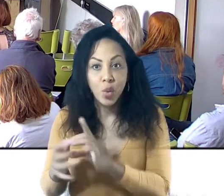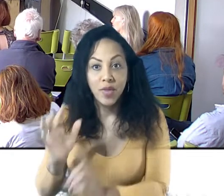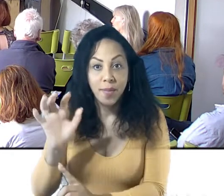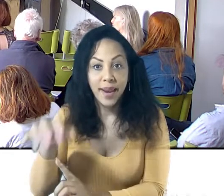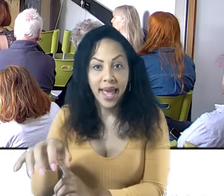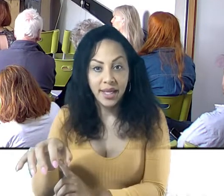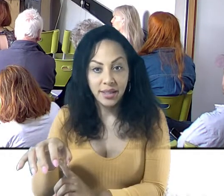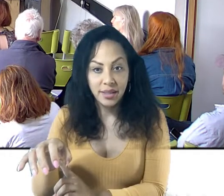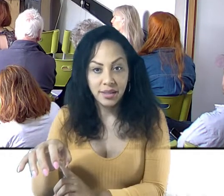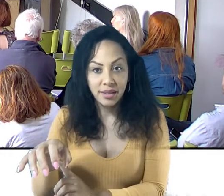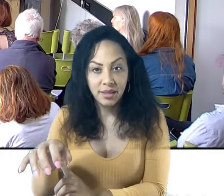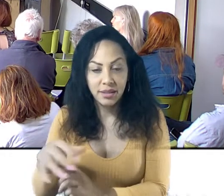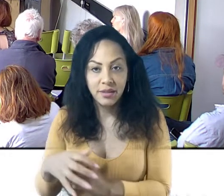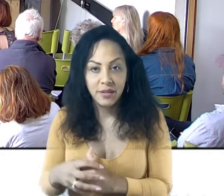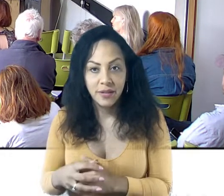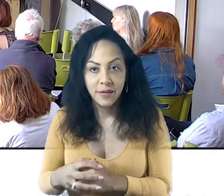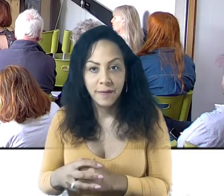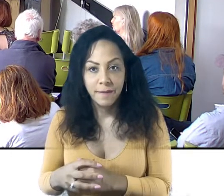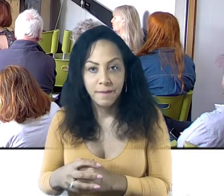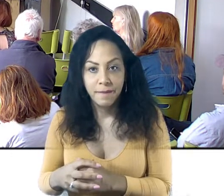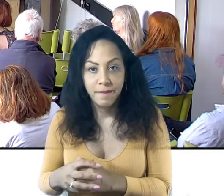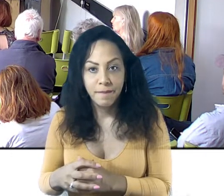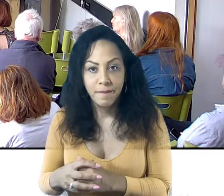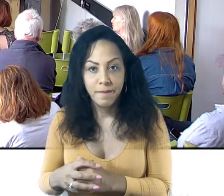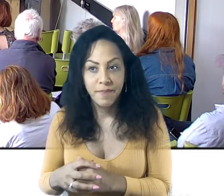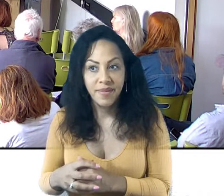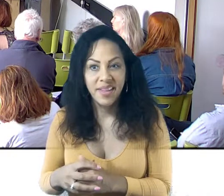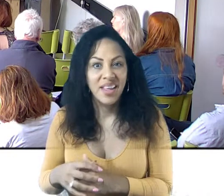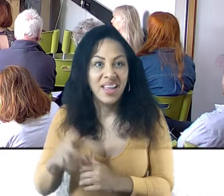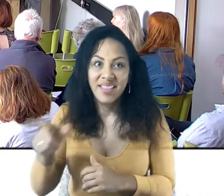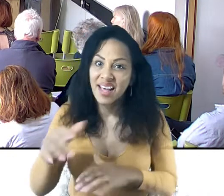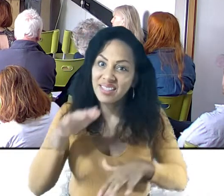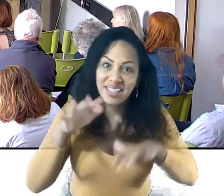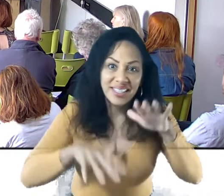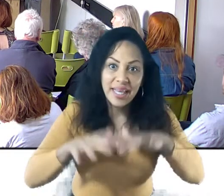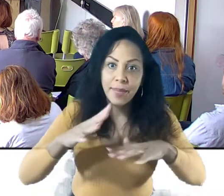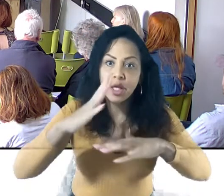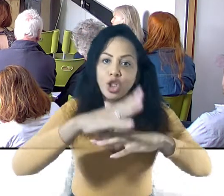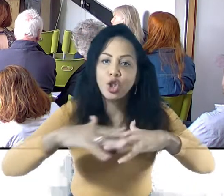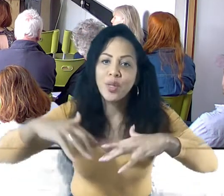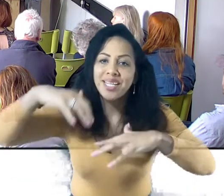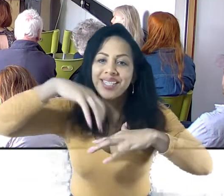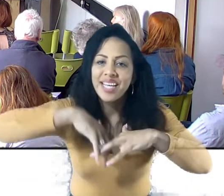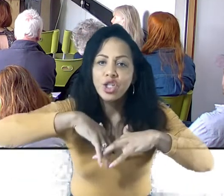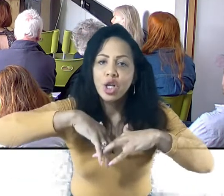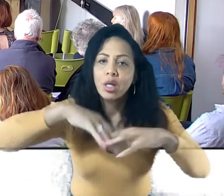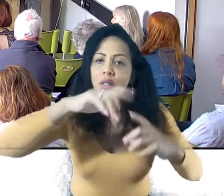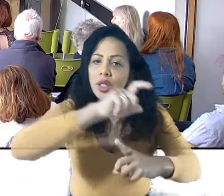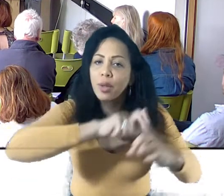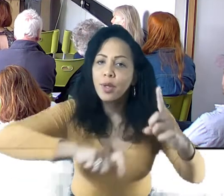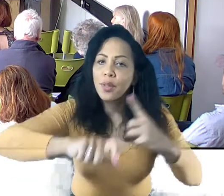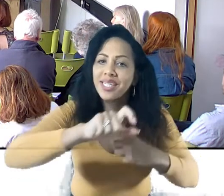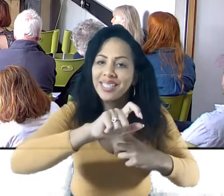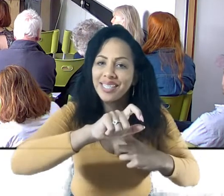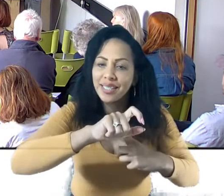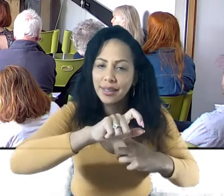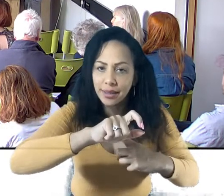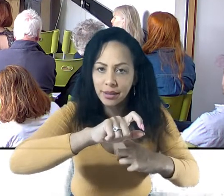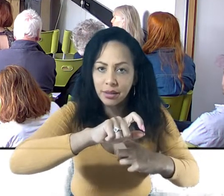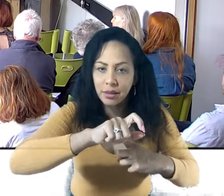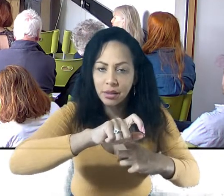more so experienced in indigenous communities, and the feeling of